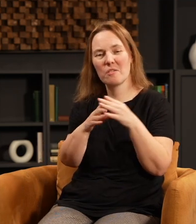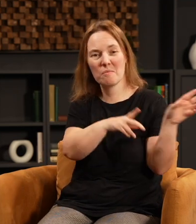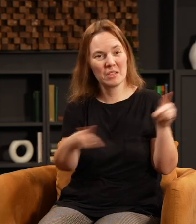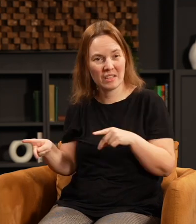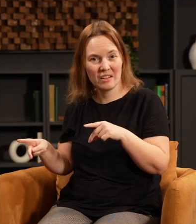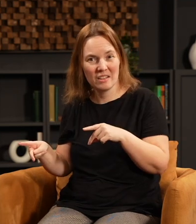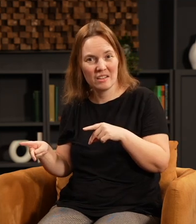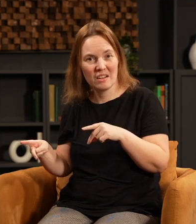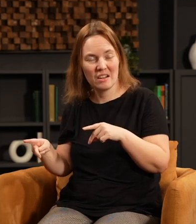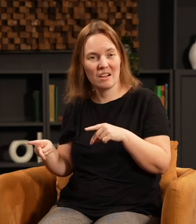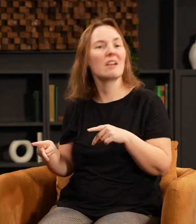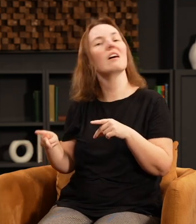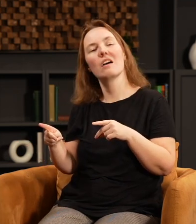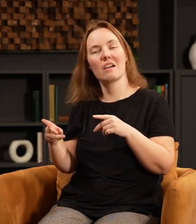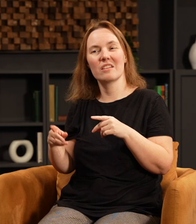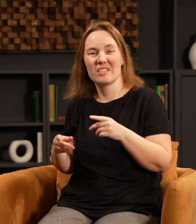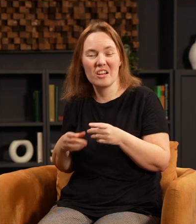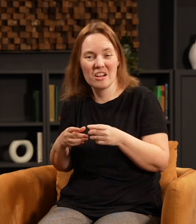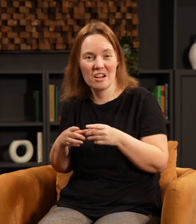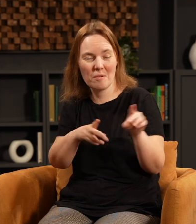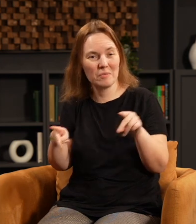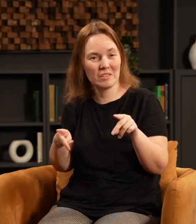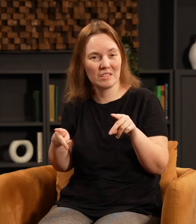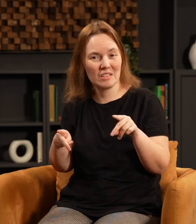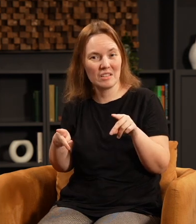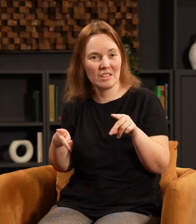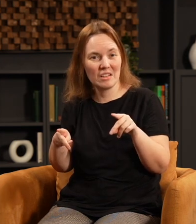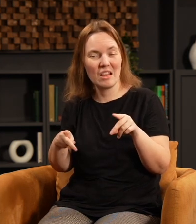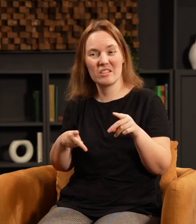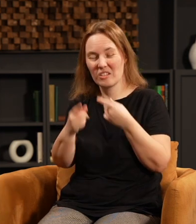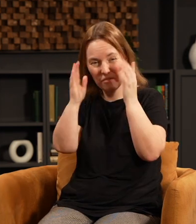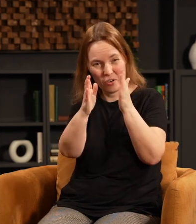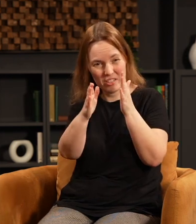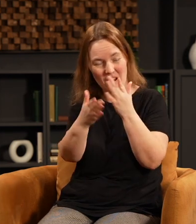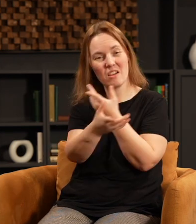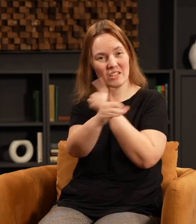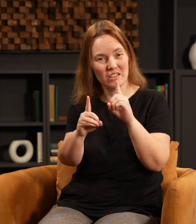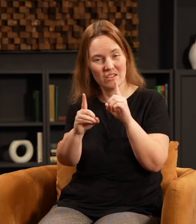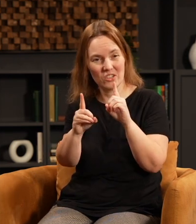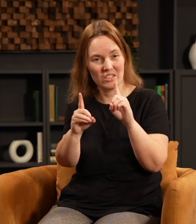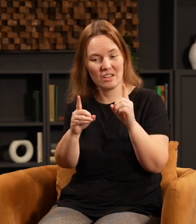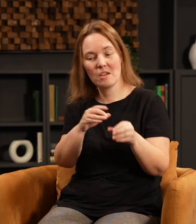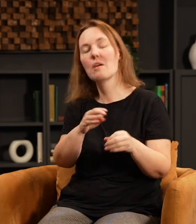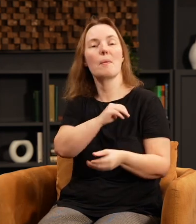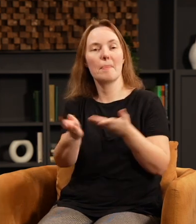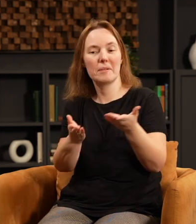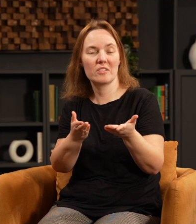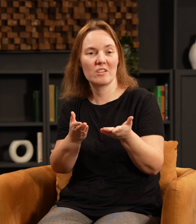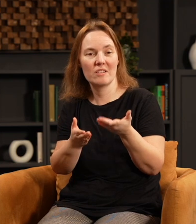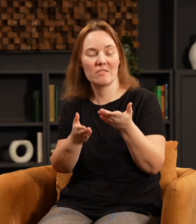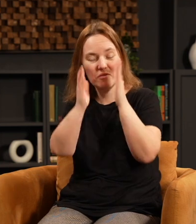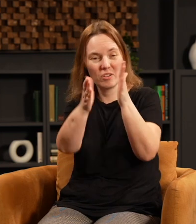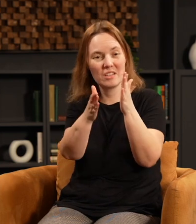for their pastors. And it's actually going to be a conference that's going to focus on deliverance ministry. They're going to offer deliverance for pastors, freedom. But they